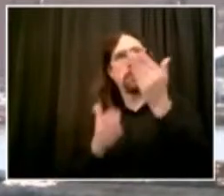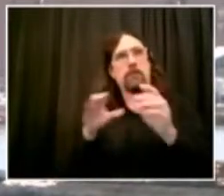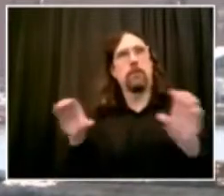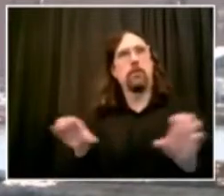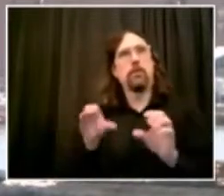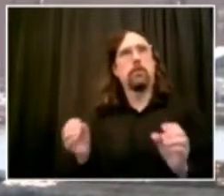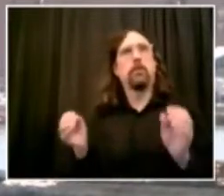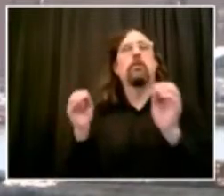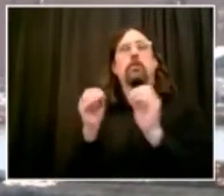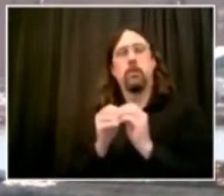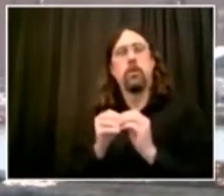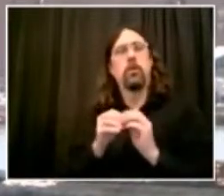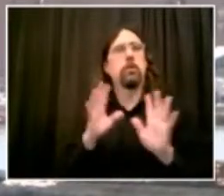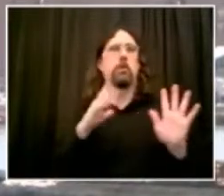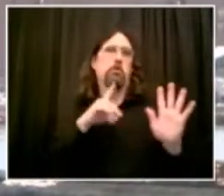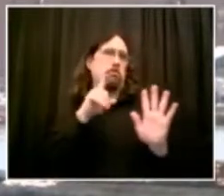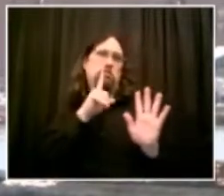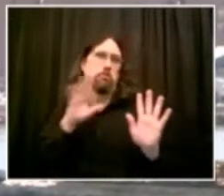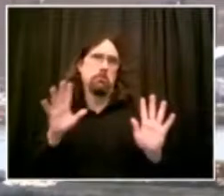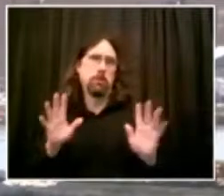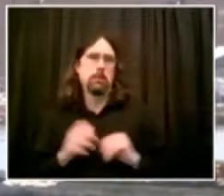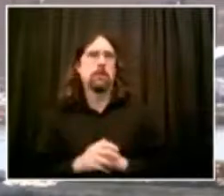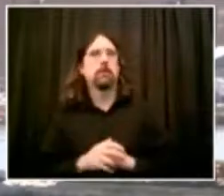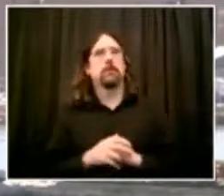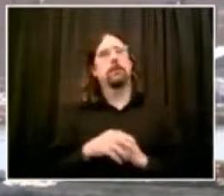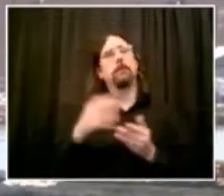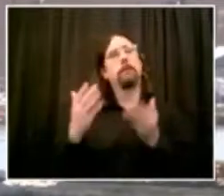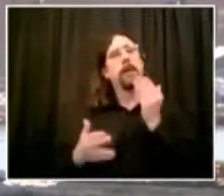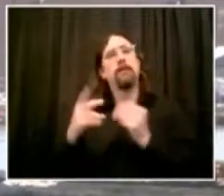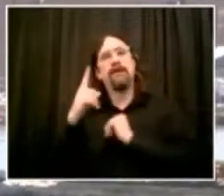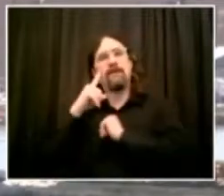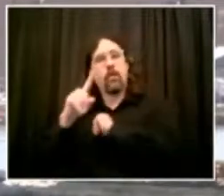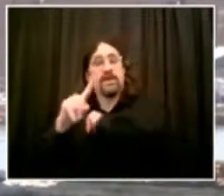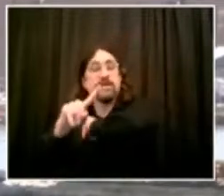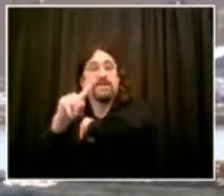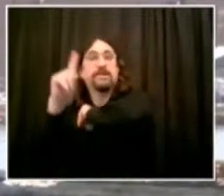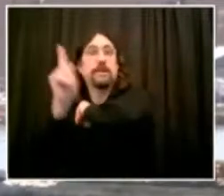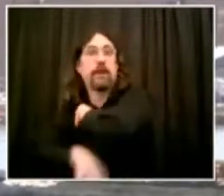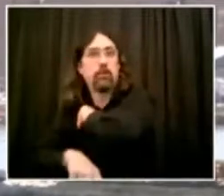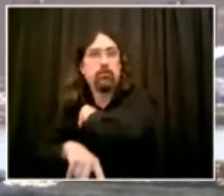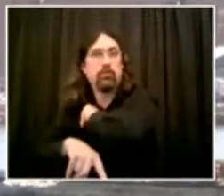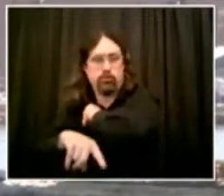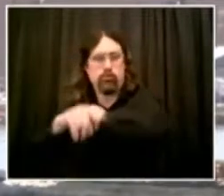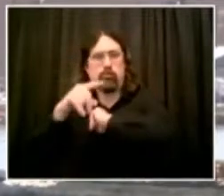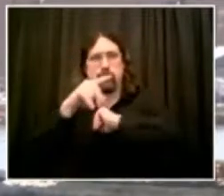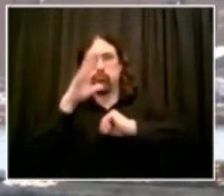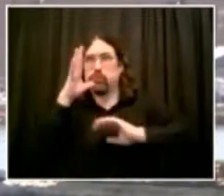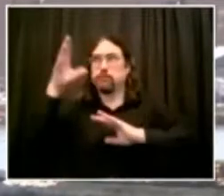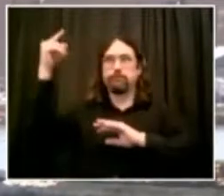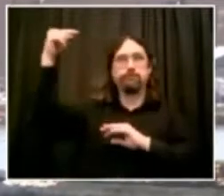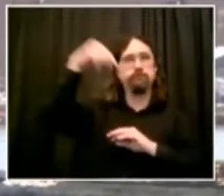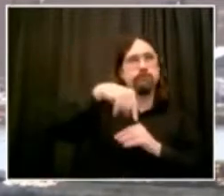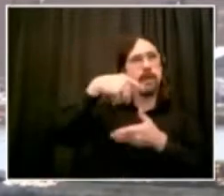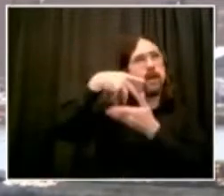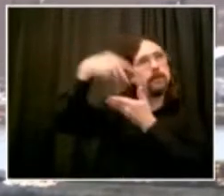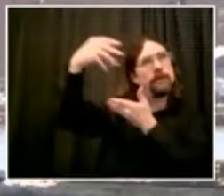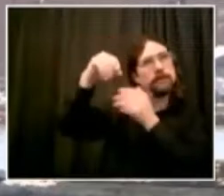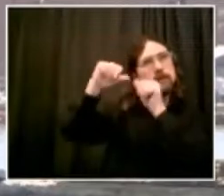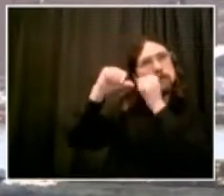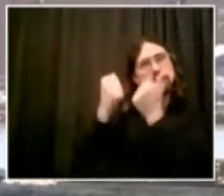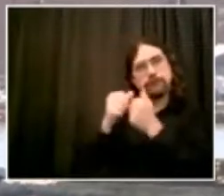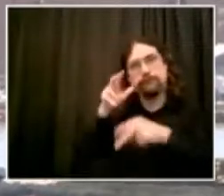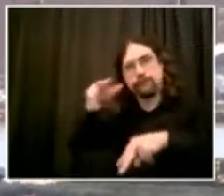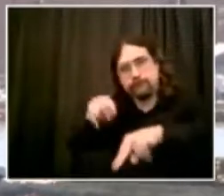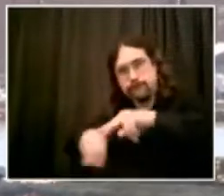Friday that charges and a procedure is about to begin from the officers involved in that Lower East Side